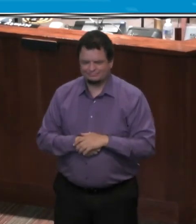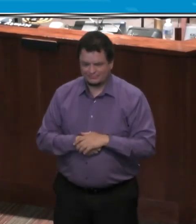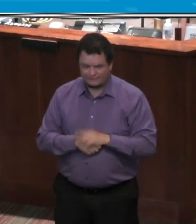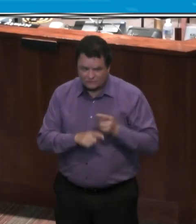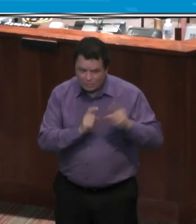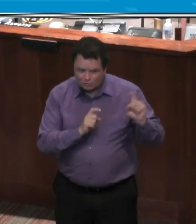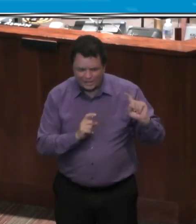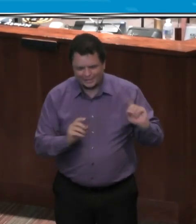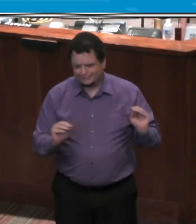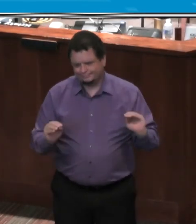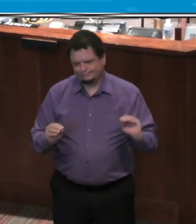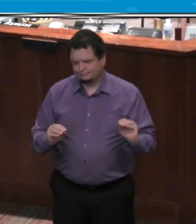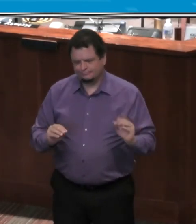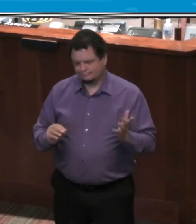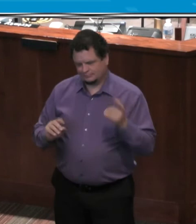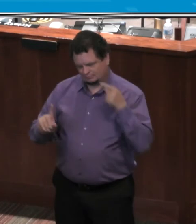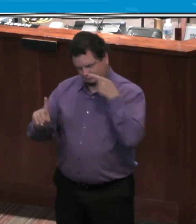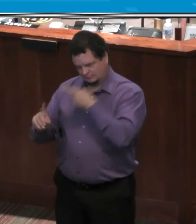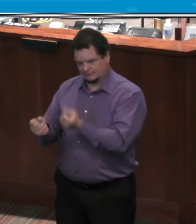County. Good.